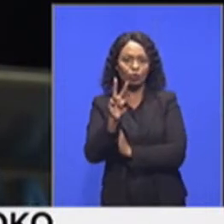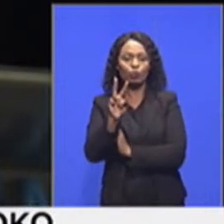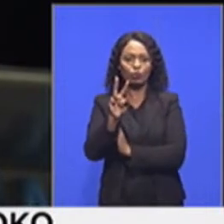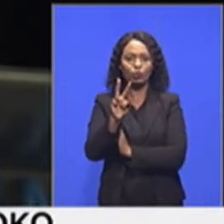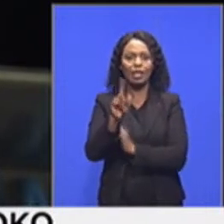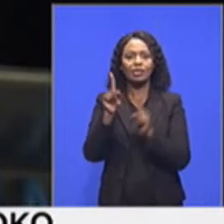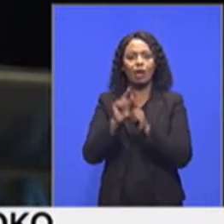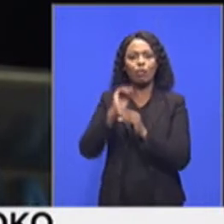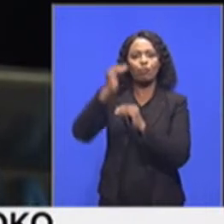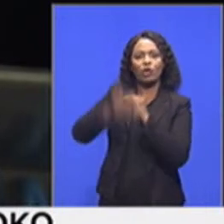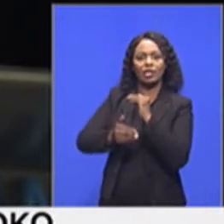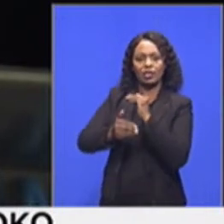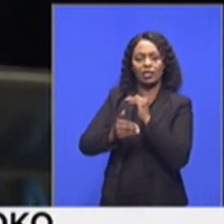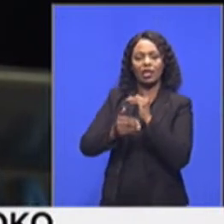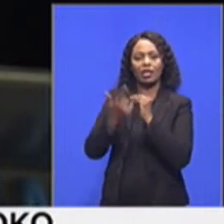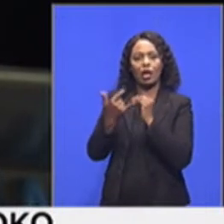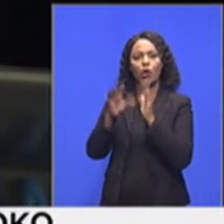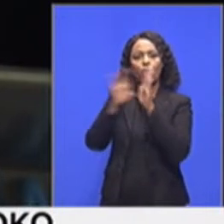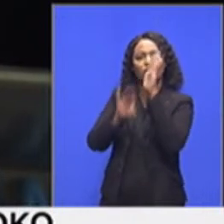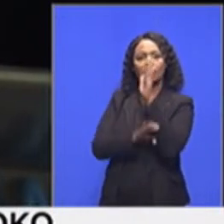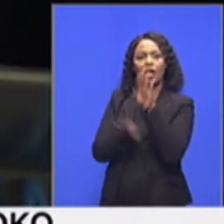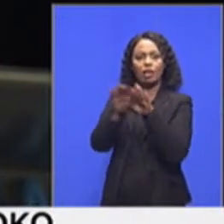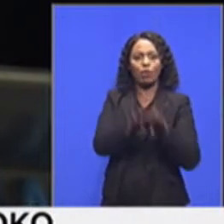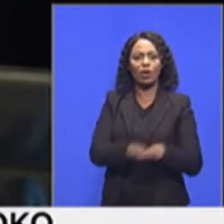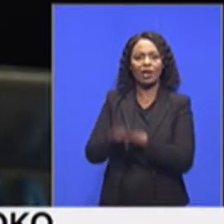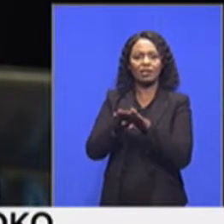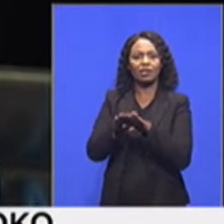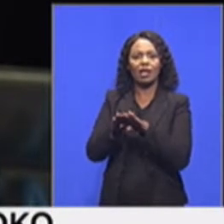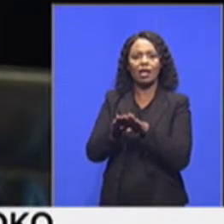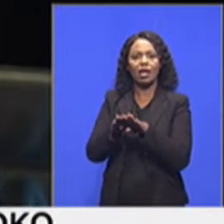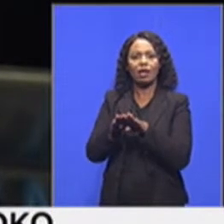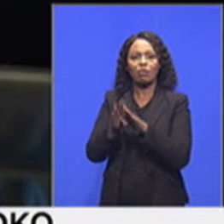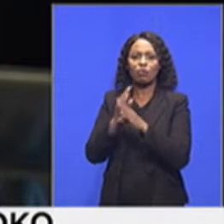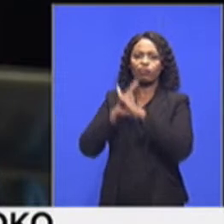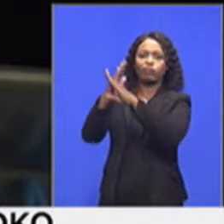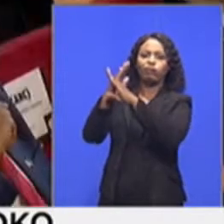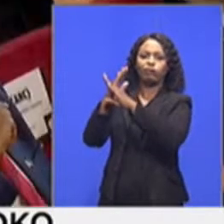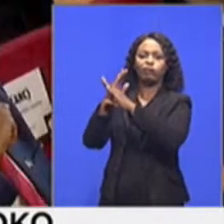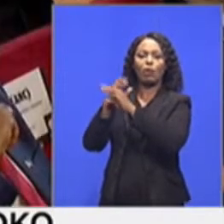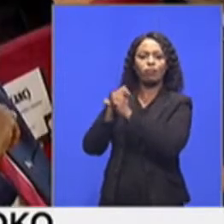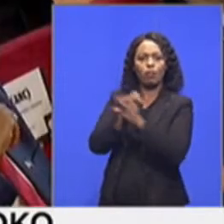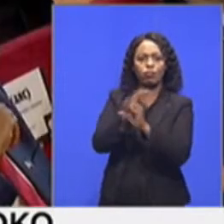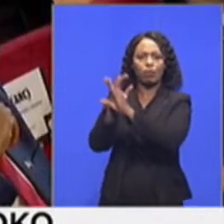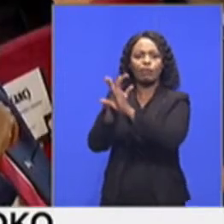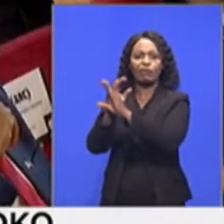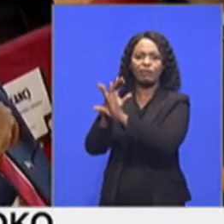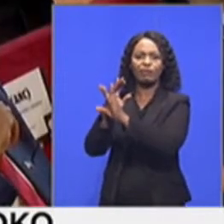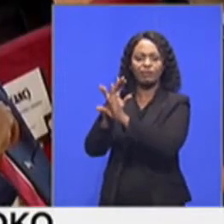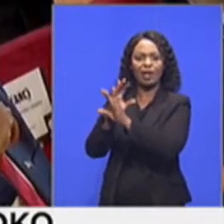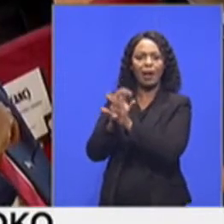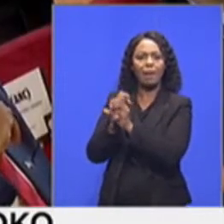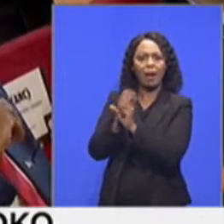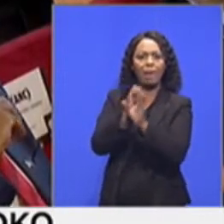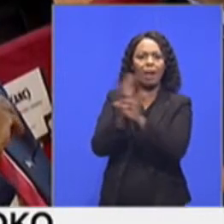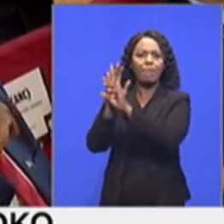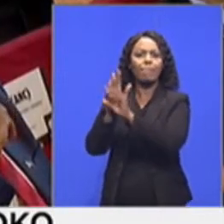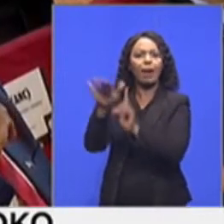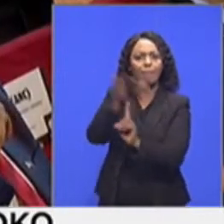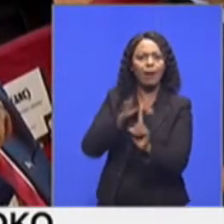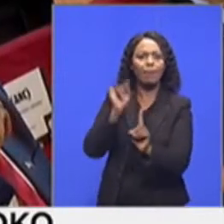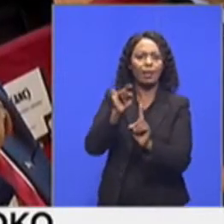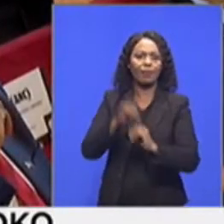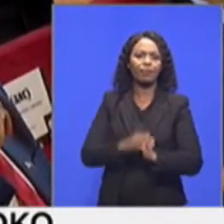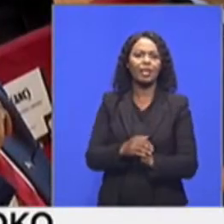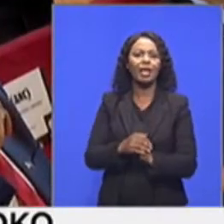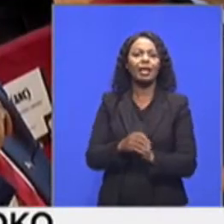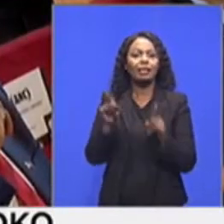Constitutional Democracy Against Terrorism and Related Activism Amendment Act. I must at this stage pause and thank the honorable